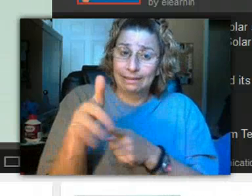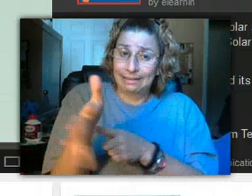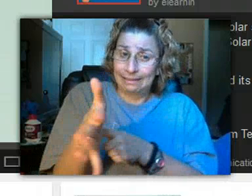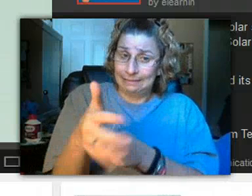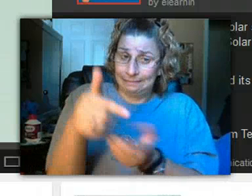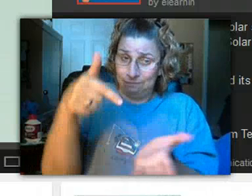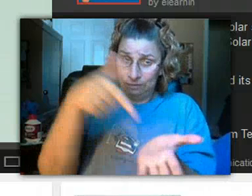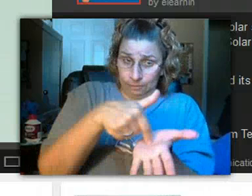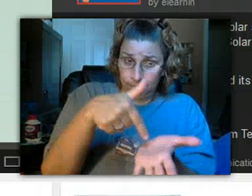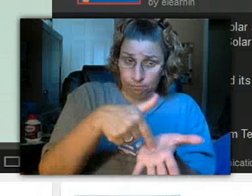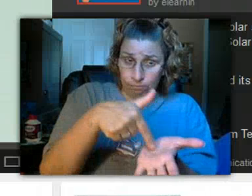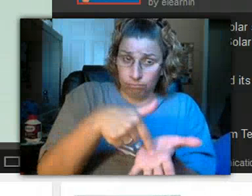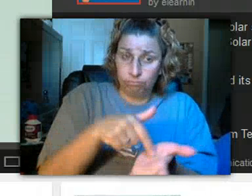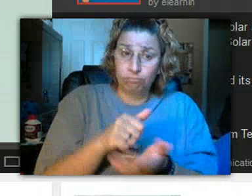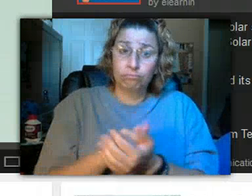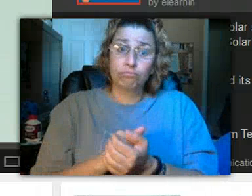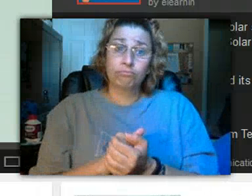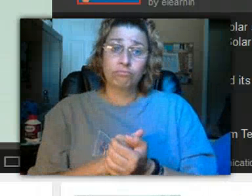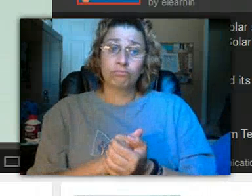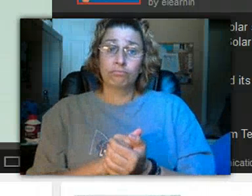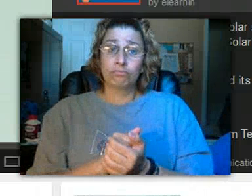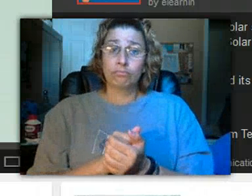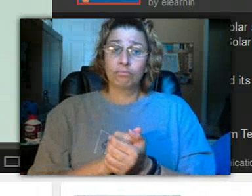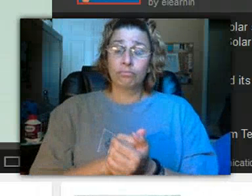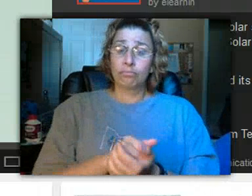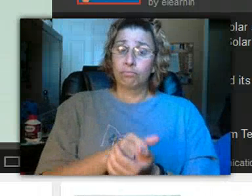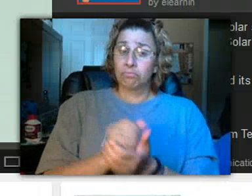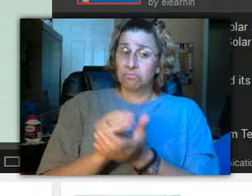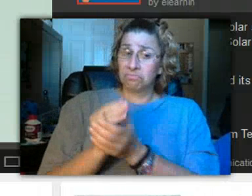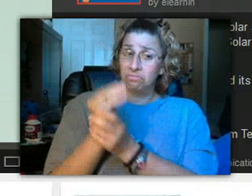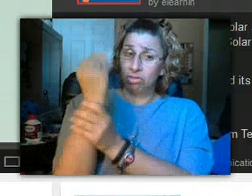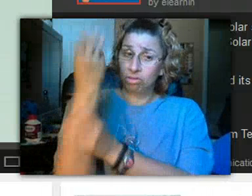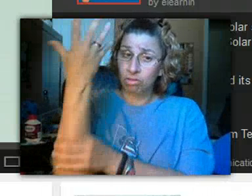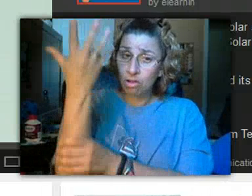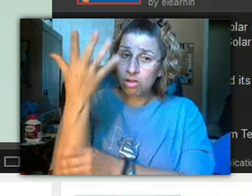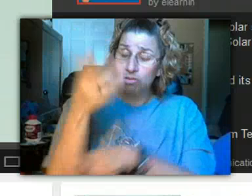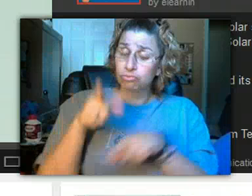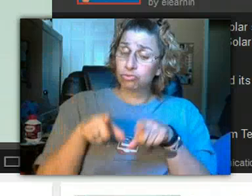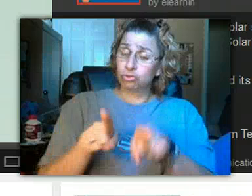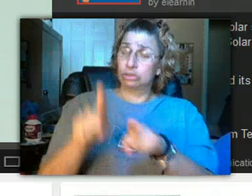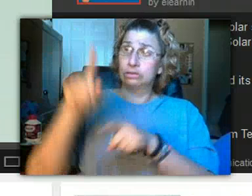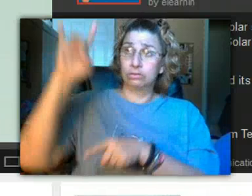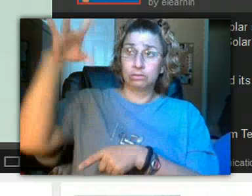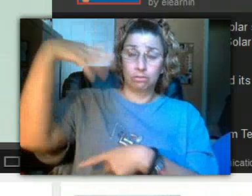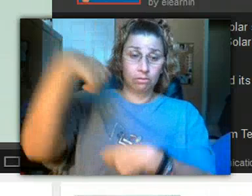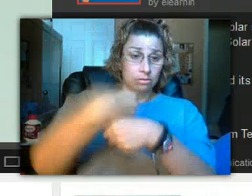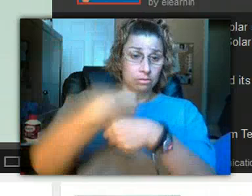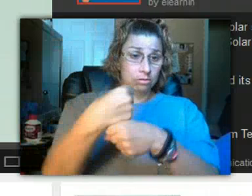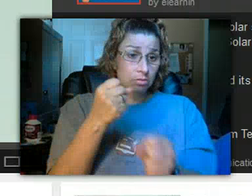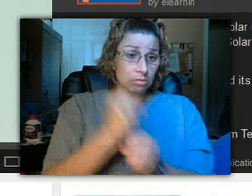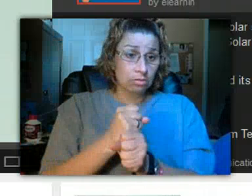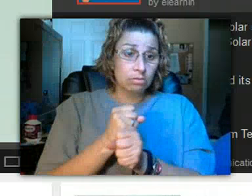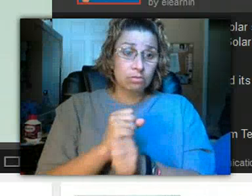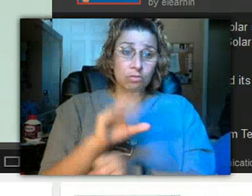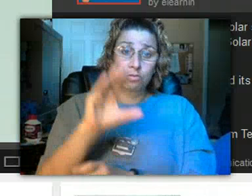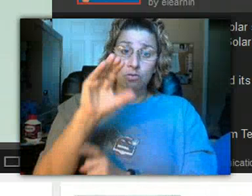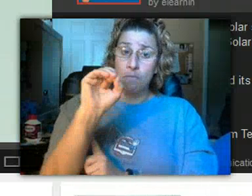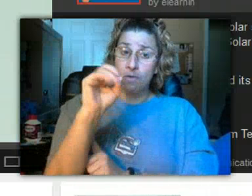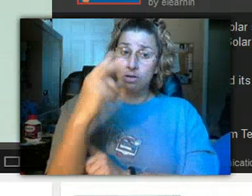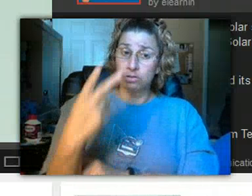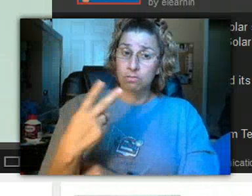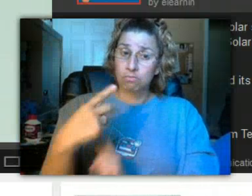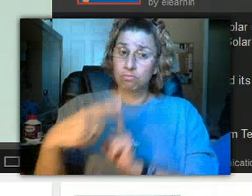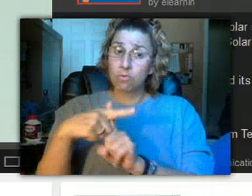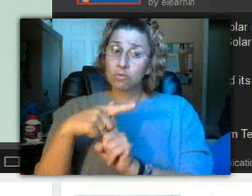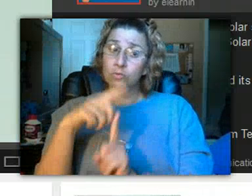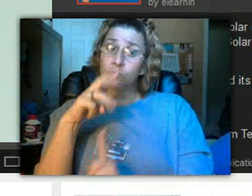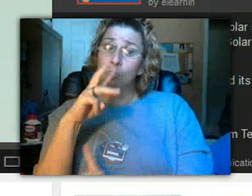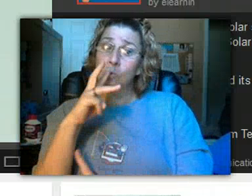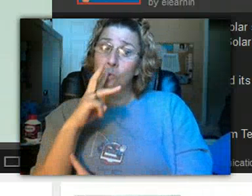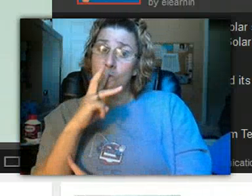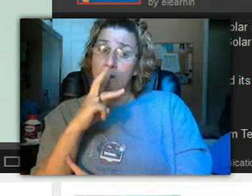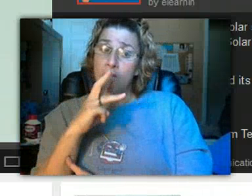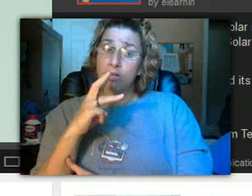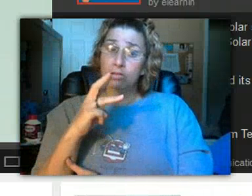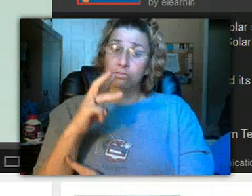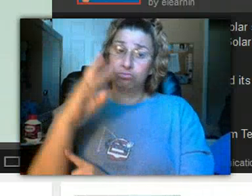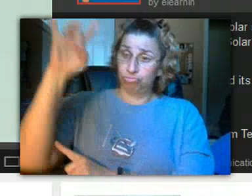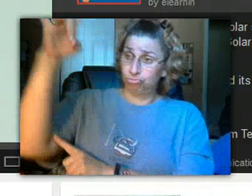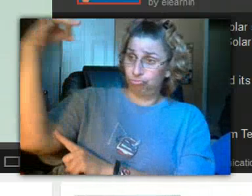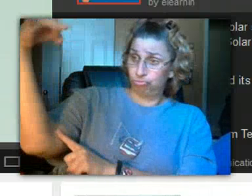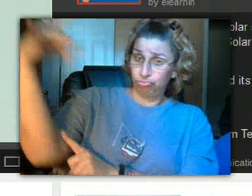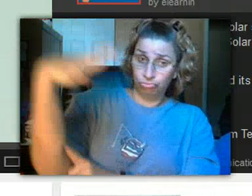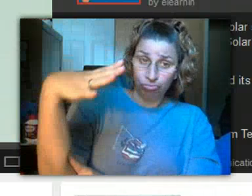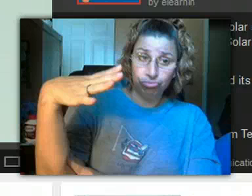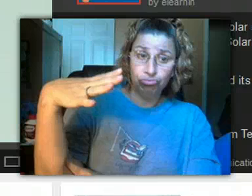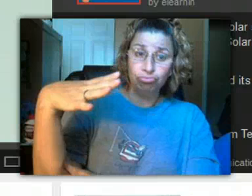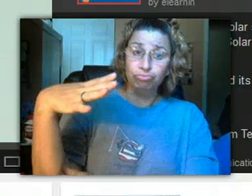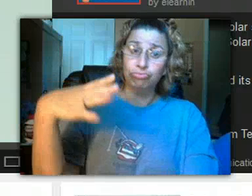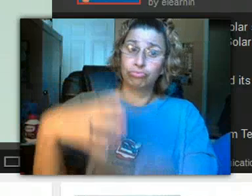takes place in the leaves of the plant during photosynthesis. Carbon dioxide plus water in the presence of